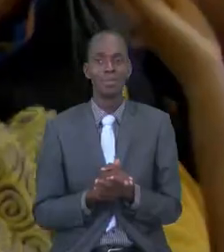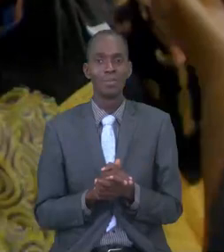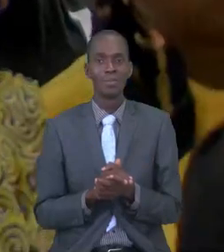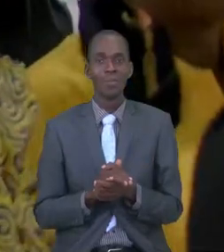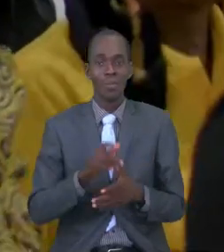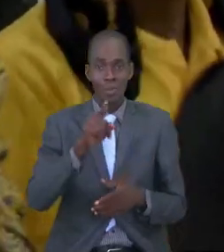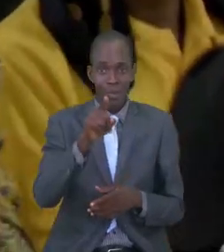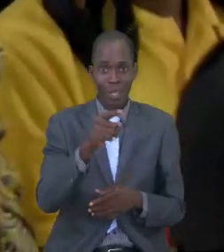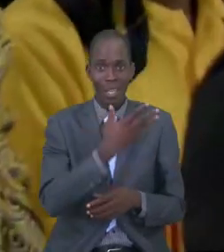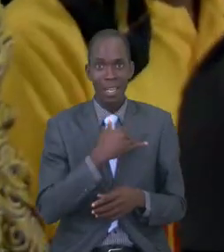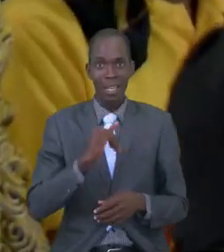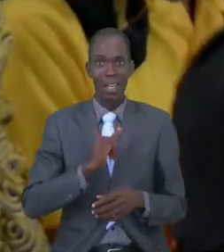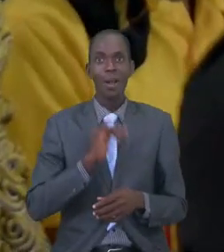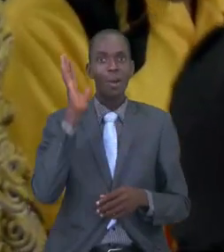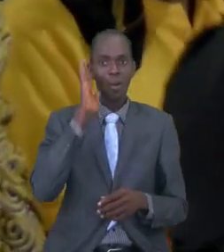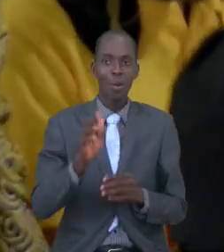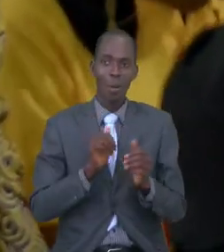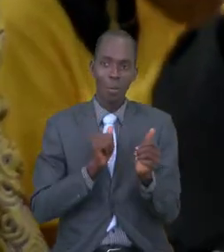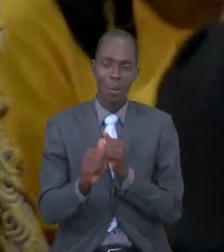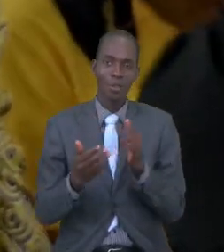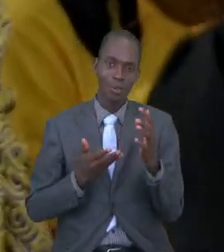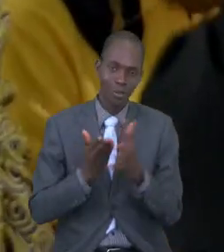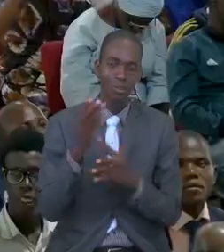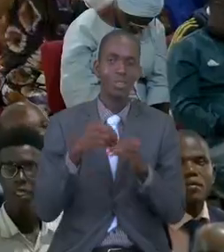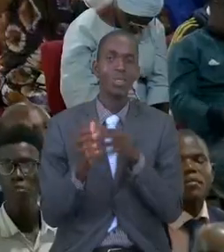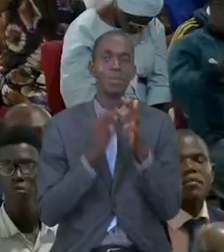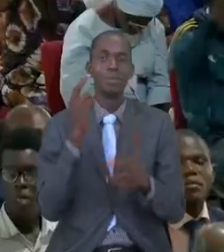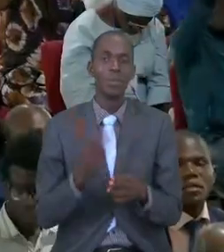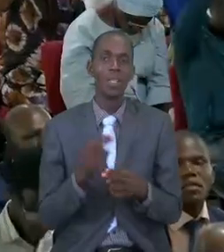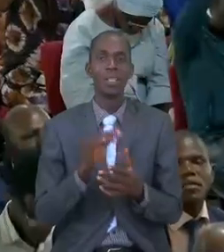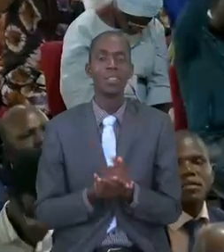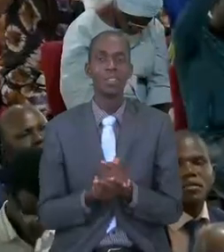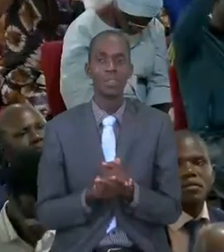You and I, they too went over.